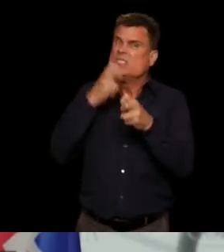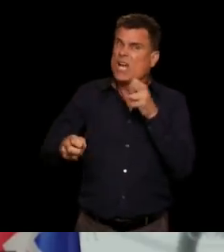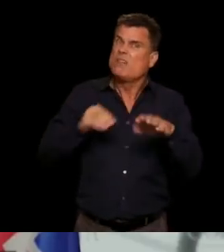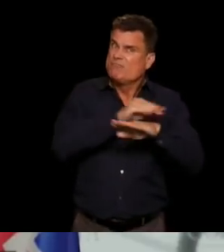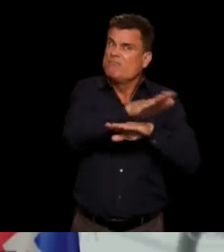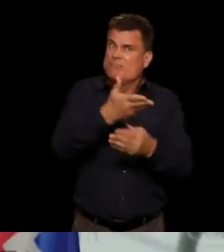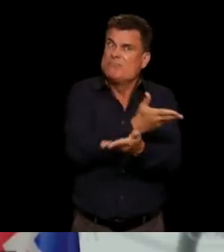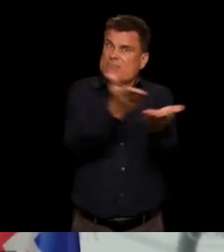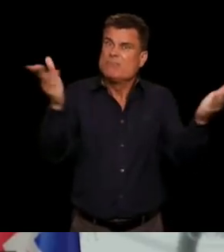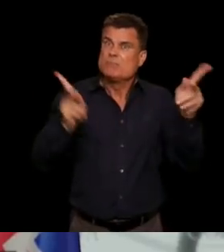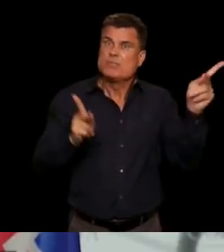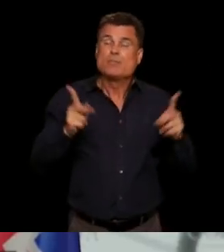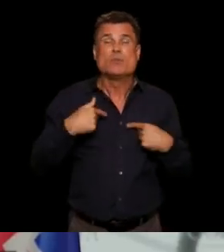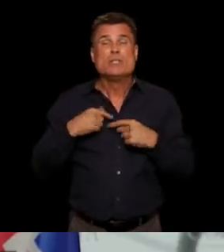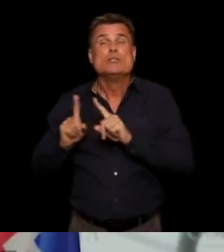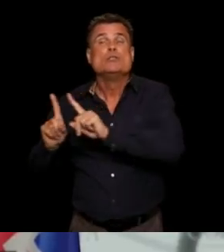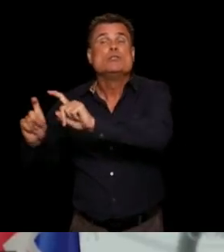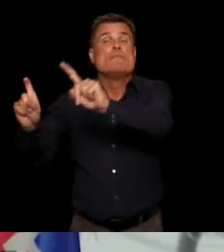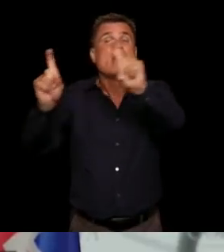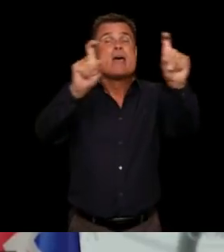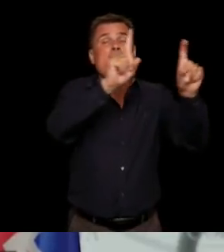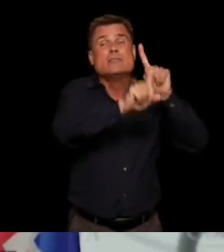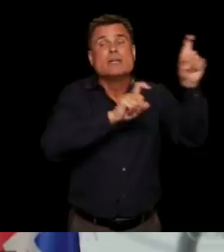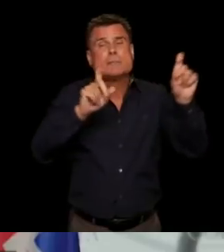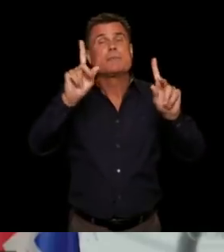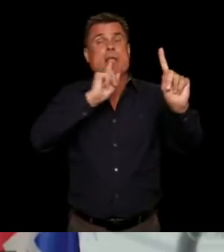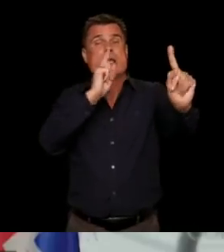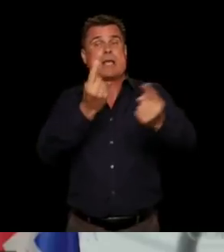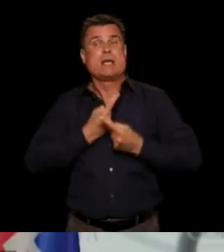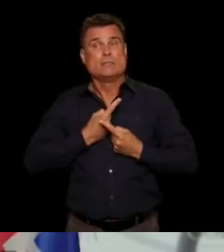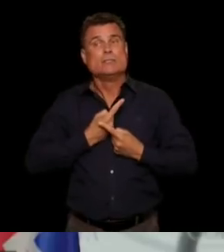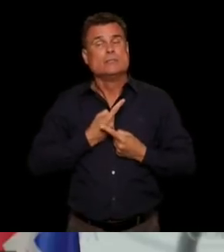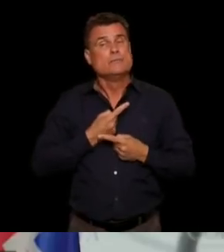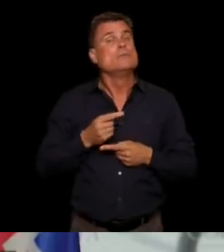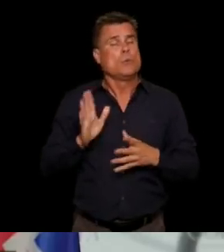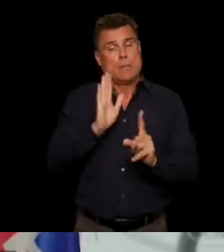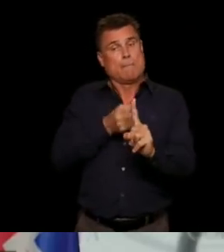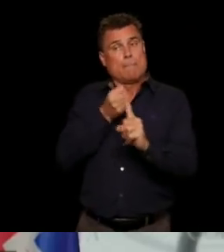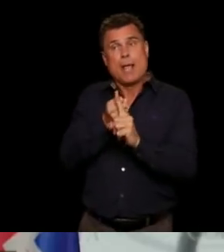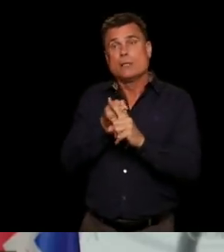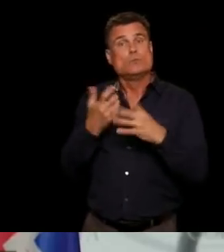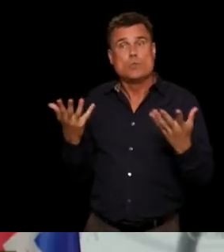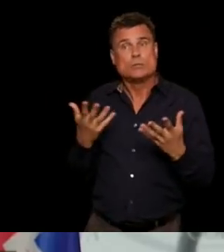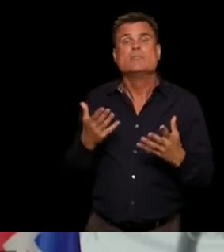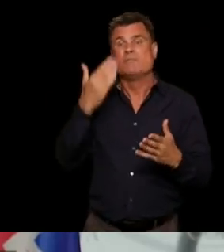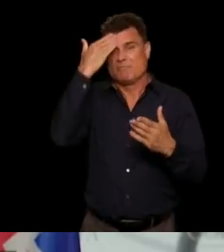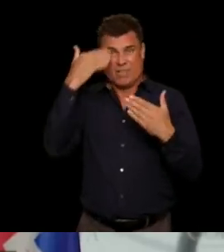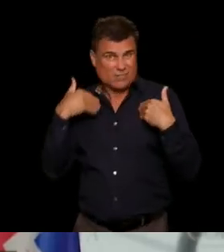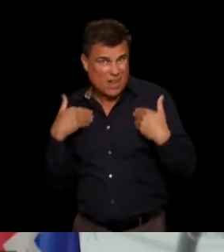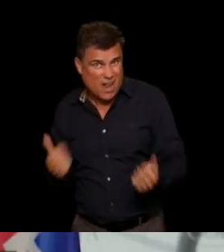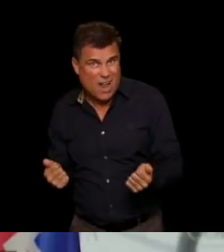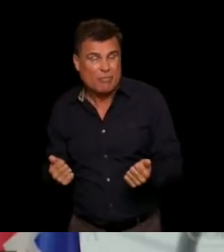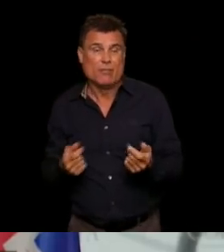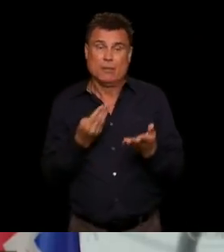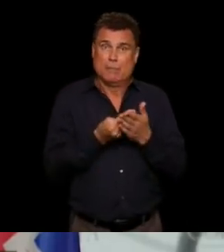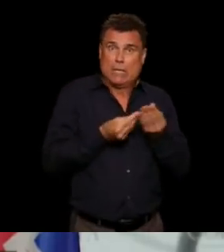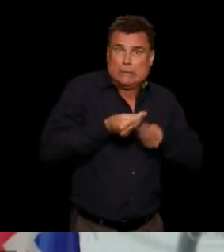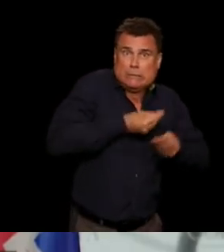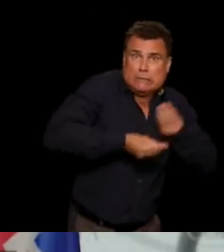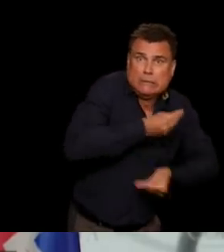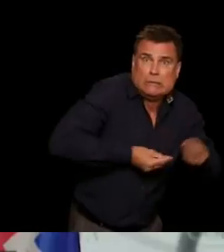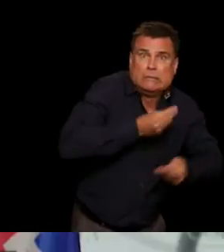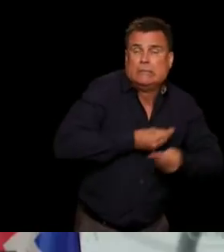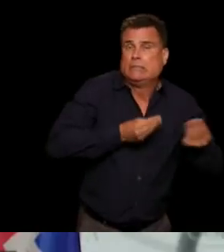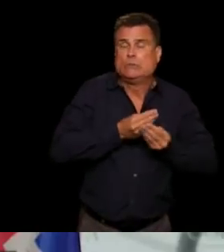survey from British Columbians that their mental health and sometimes their economic well-being is really